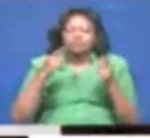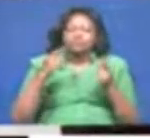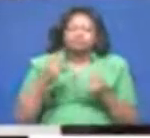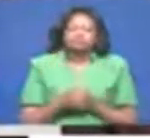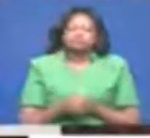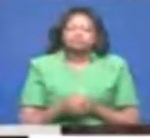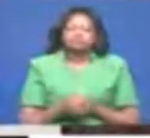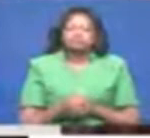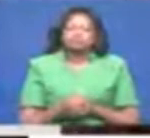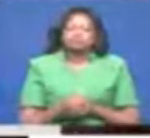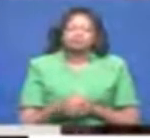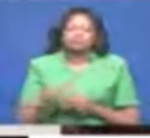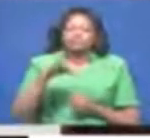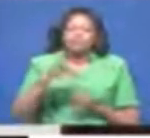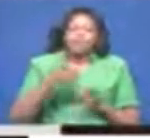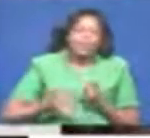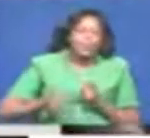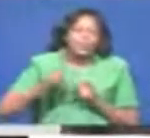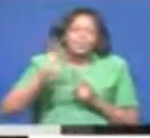30%.